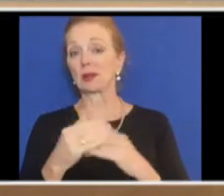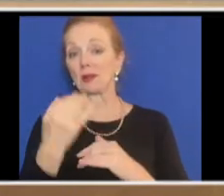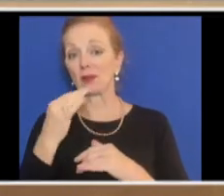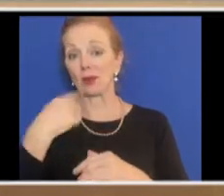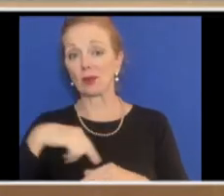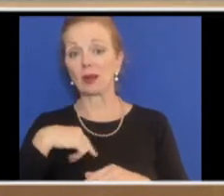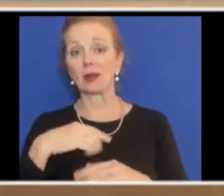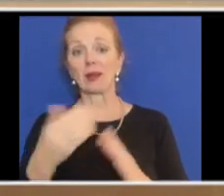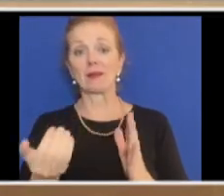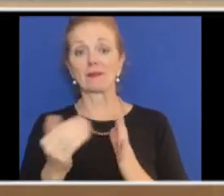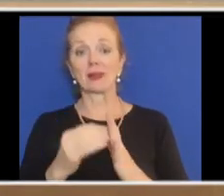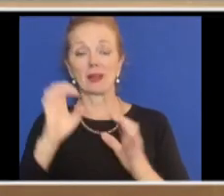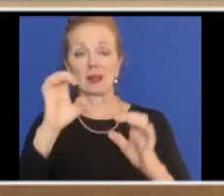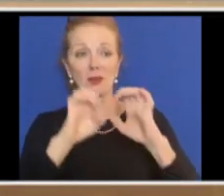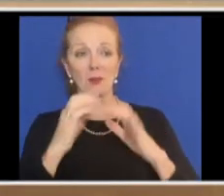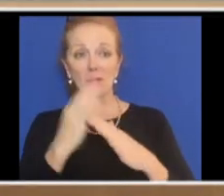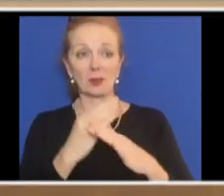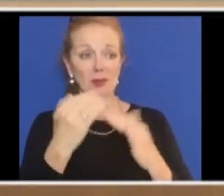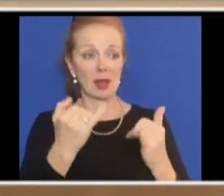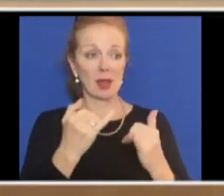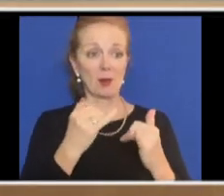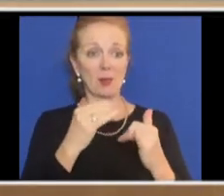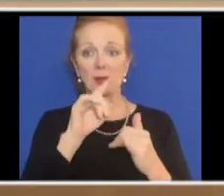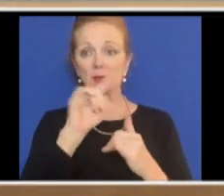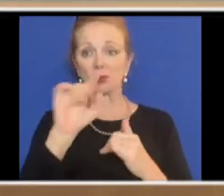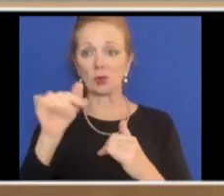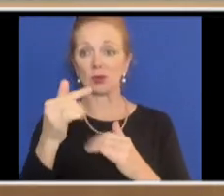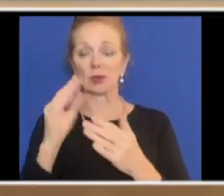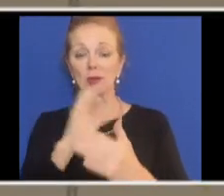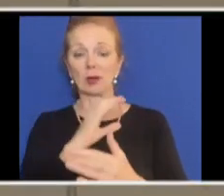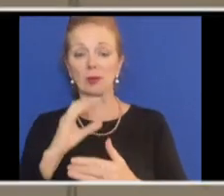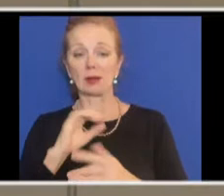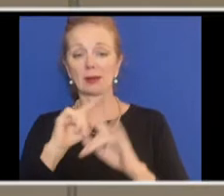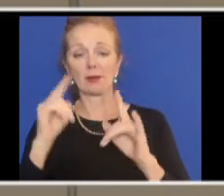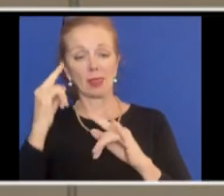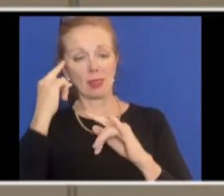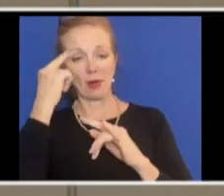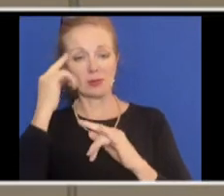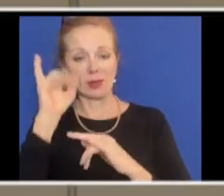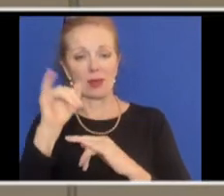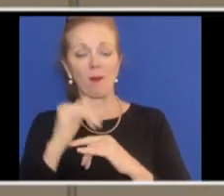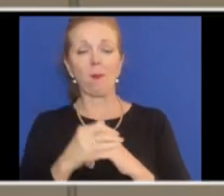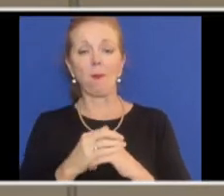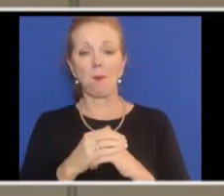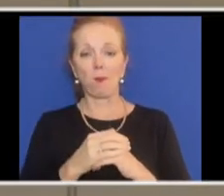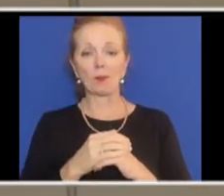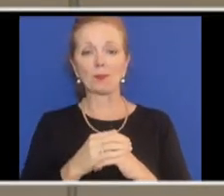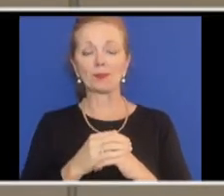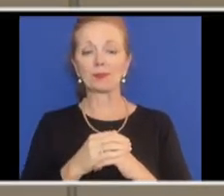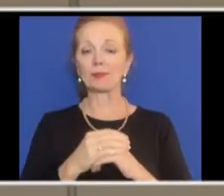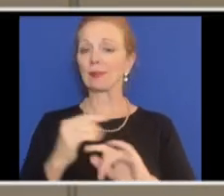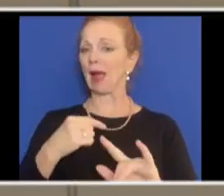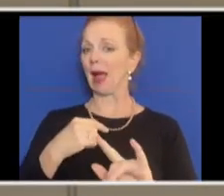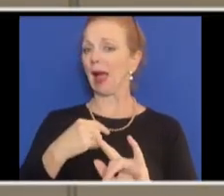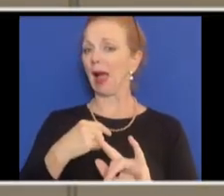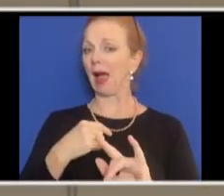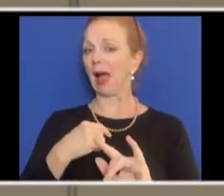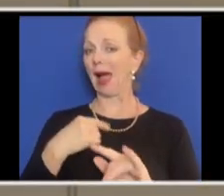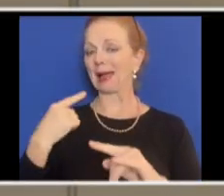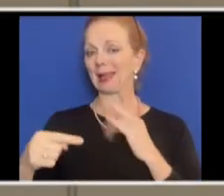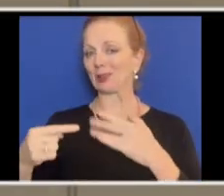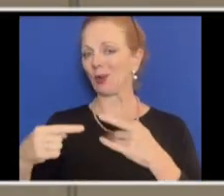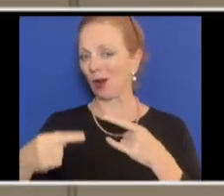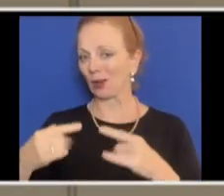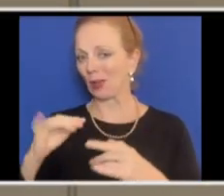reevaluate it between now and zoning committee and and had some different thoughts on it I I kind of hear that but you know I